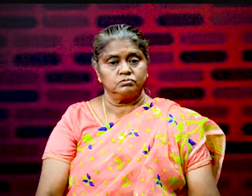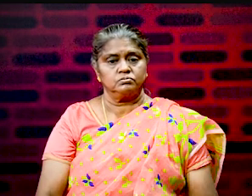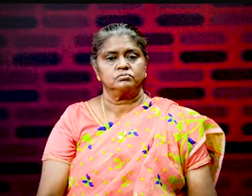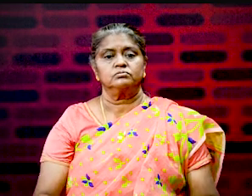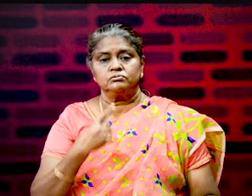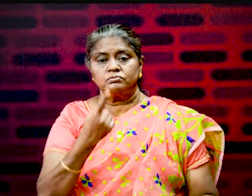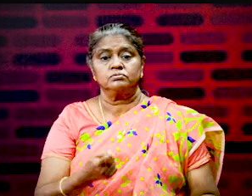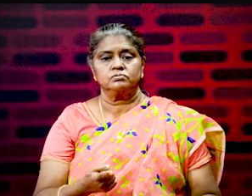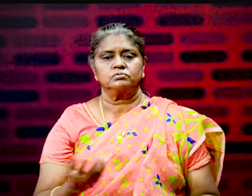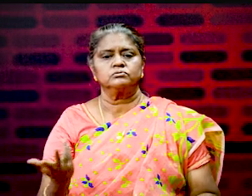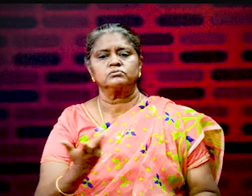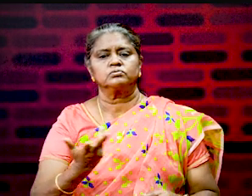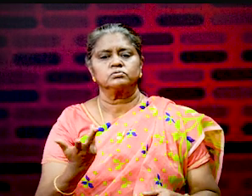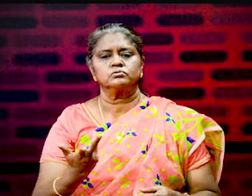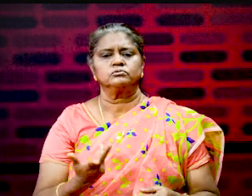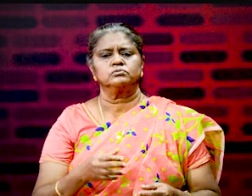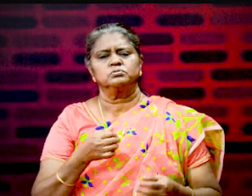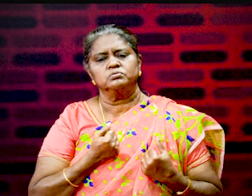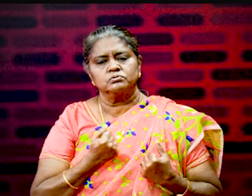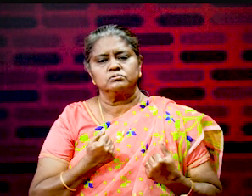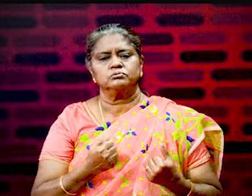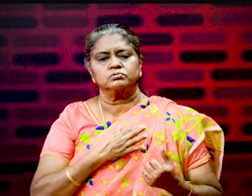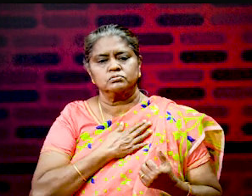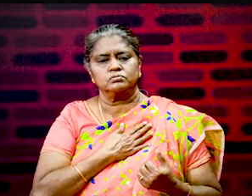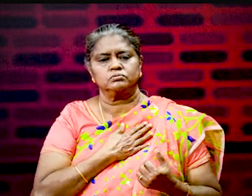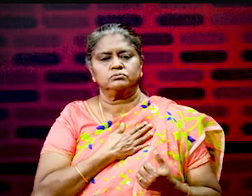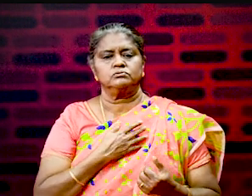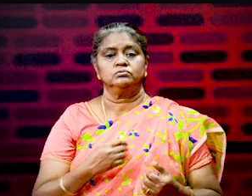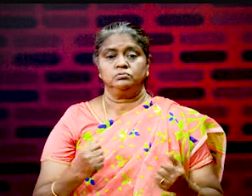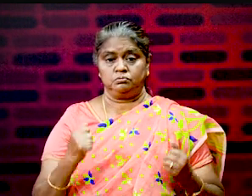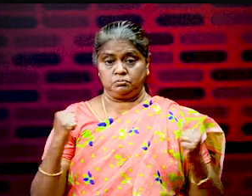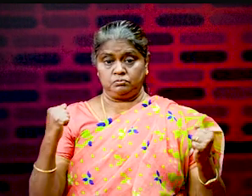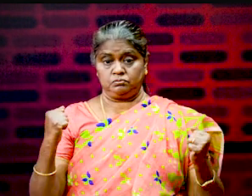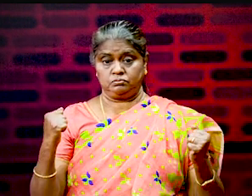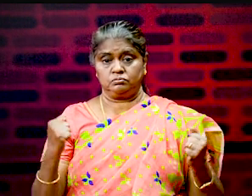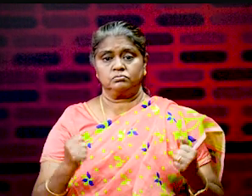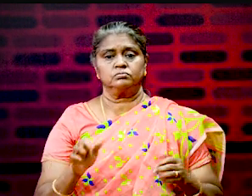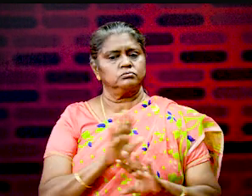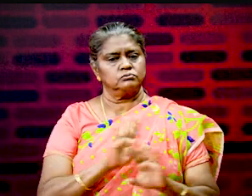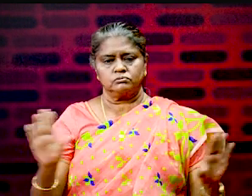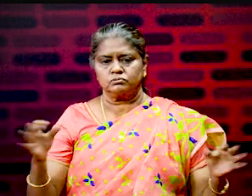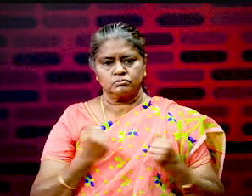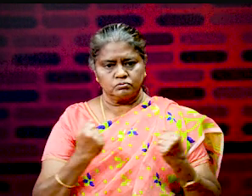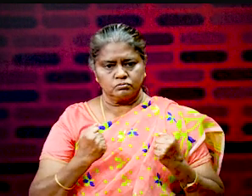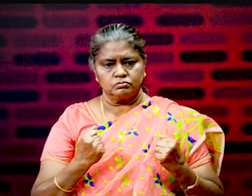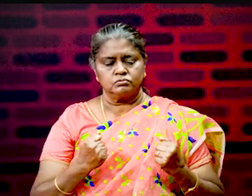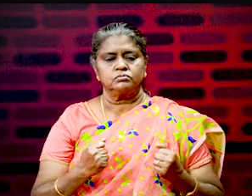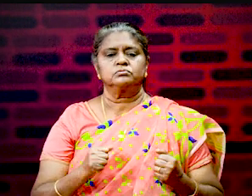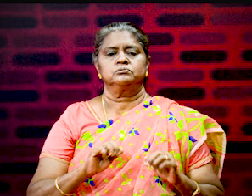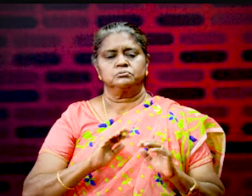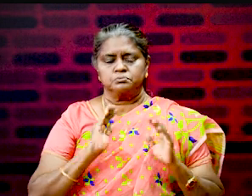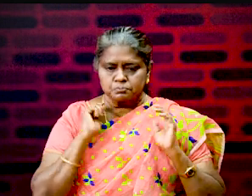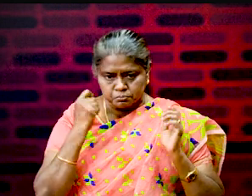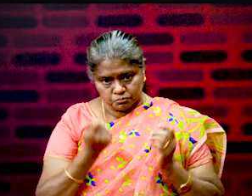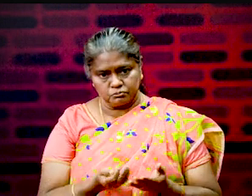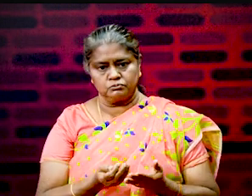are fearful-hearted, be strong, do not fear. Behold, your God will come with vengeance. With a recompense